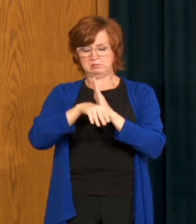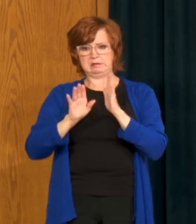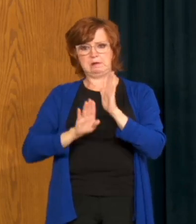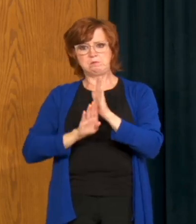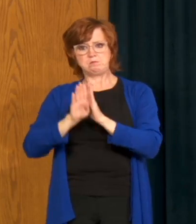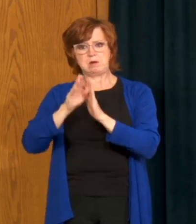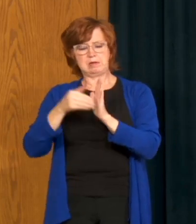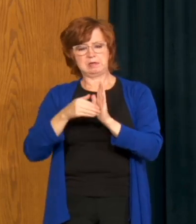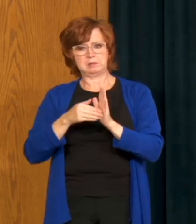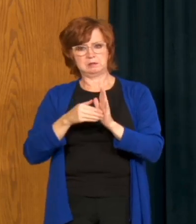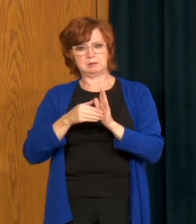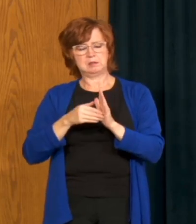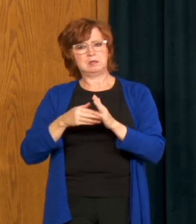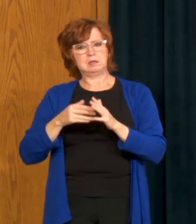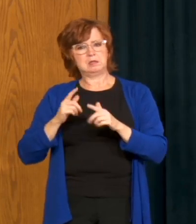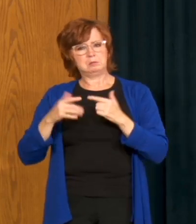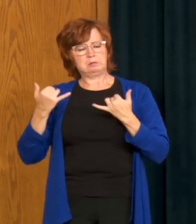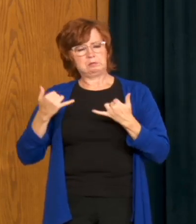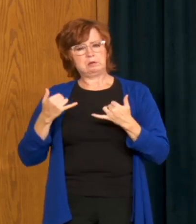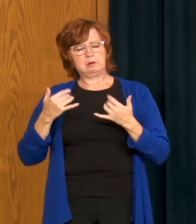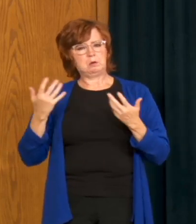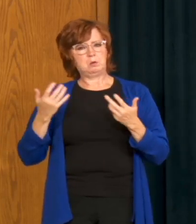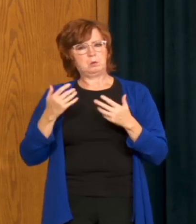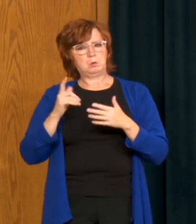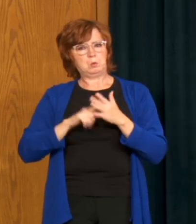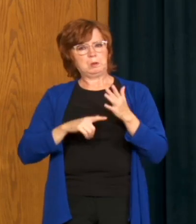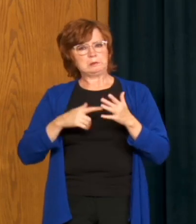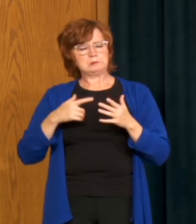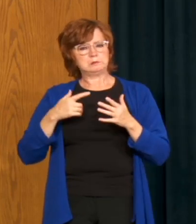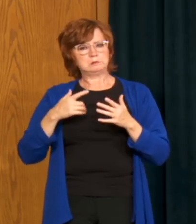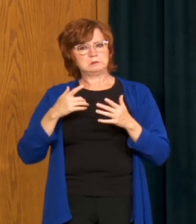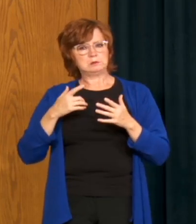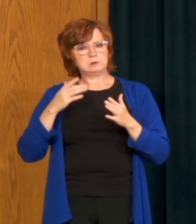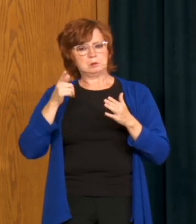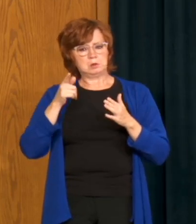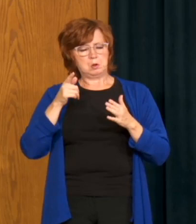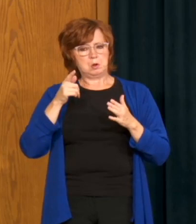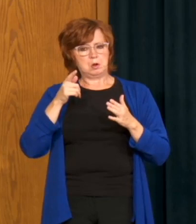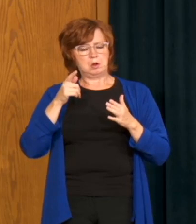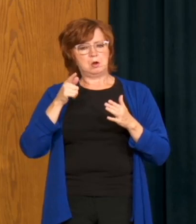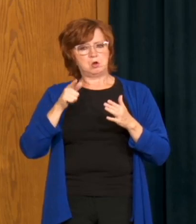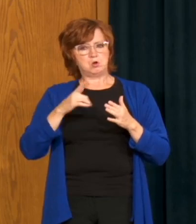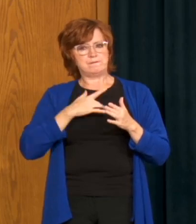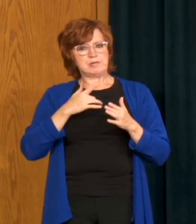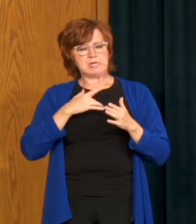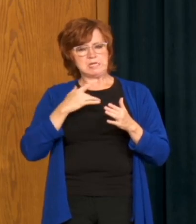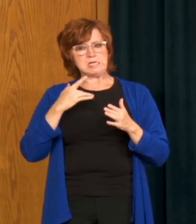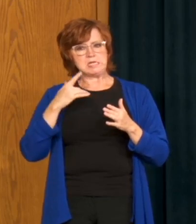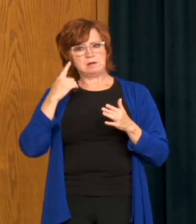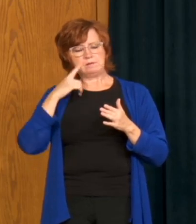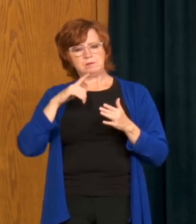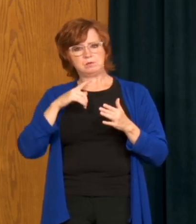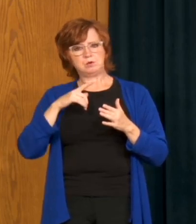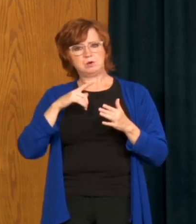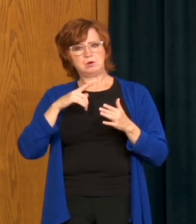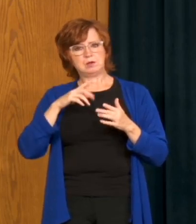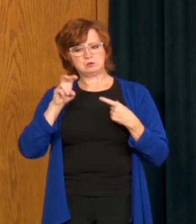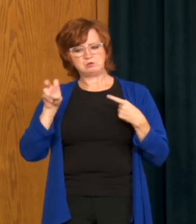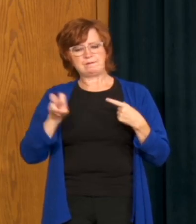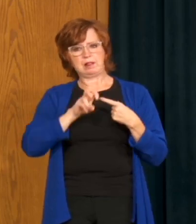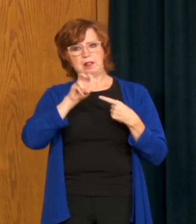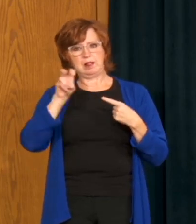would put us at greater risk. What do you say to the people that are actually kind of worried right now that we've worked so hard to keep